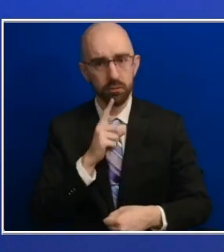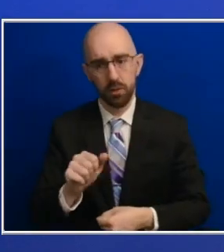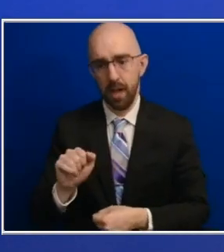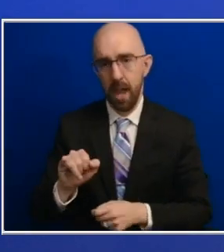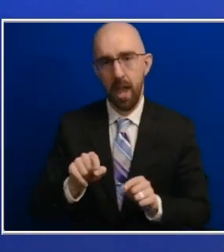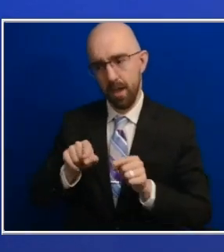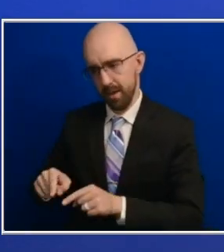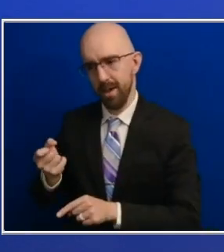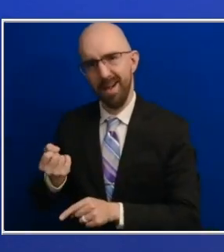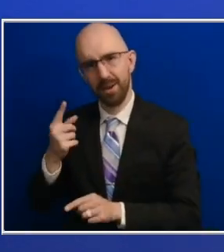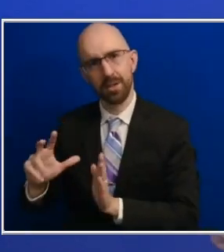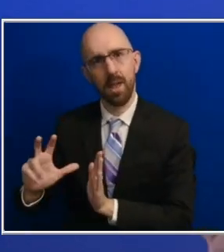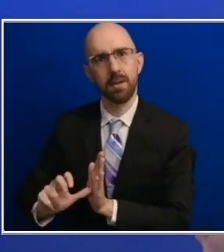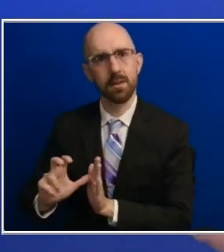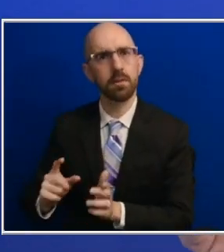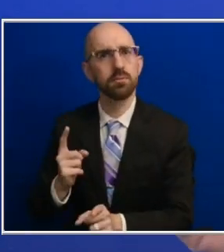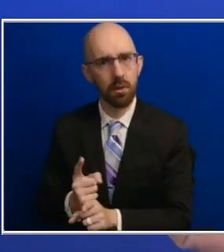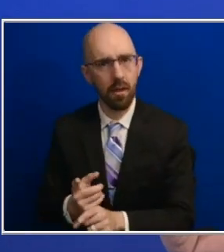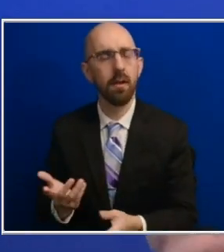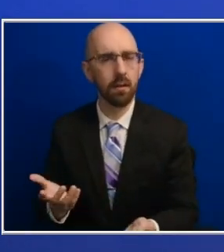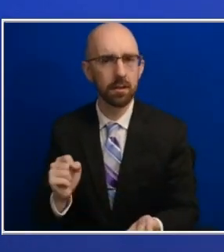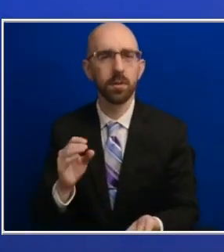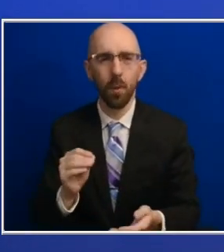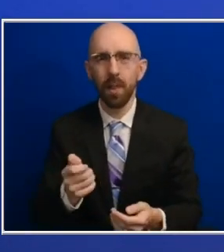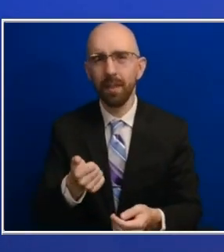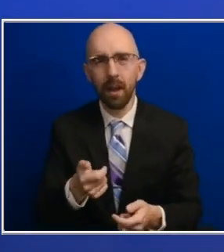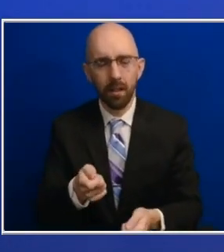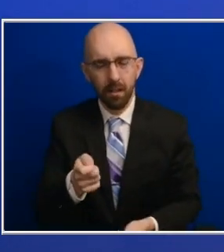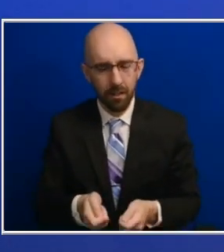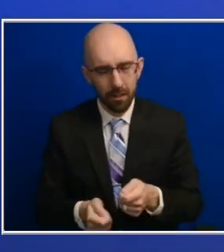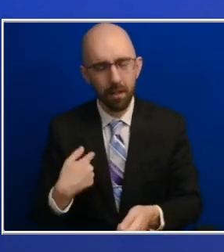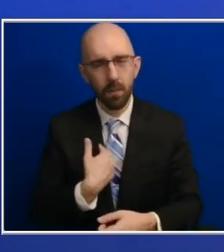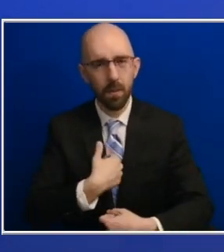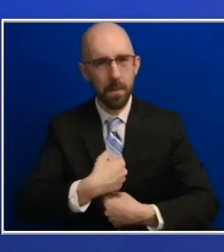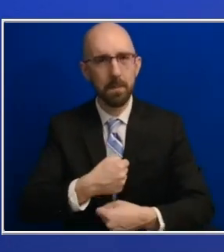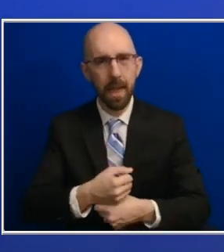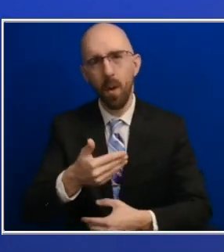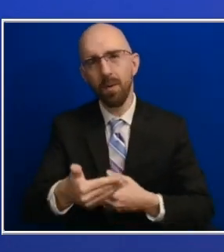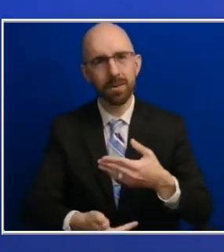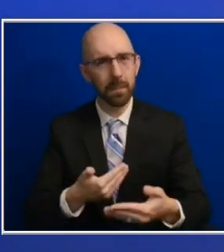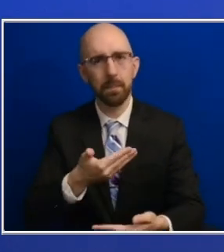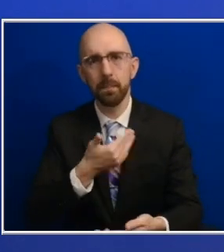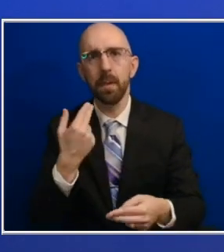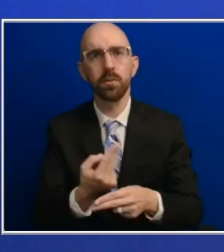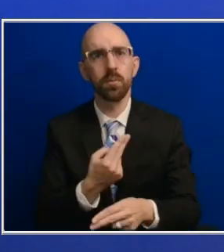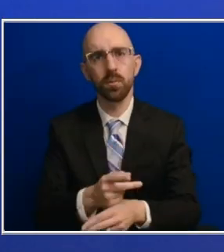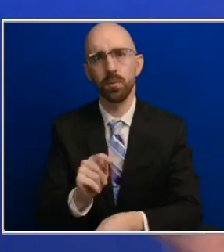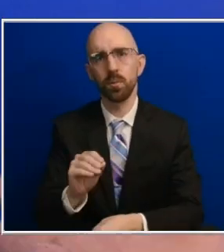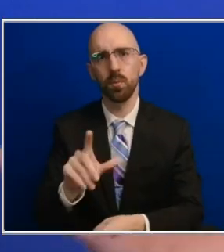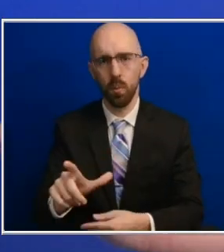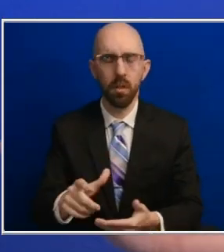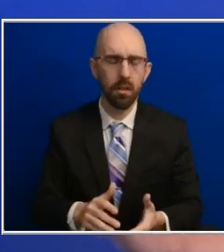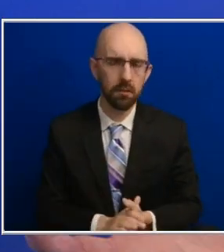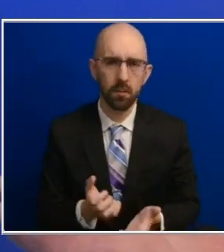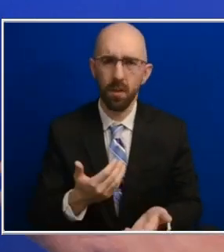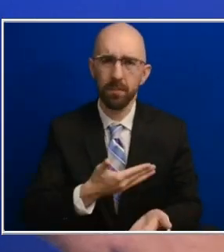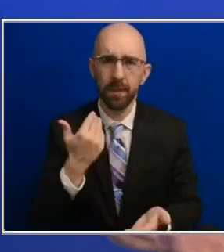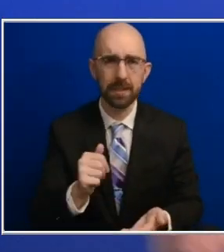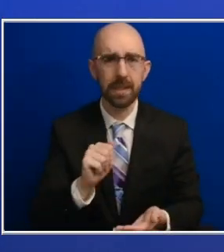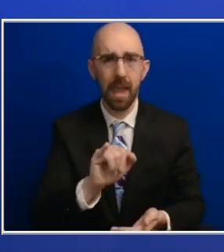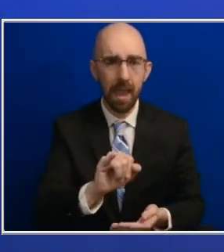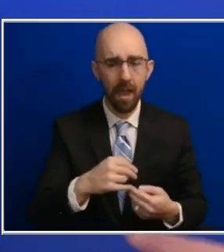So these are all little kind of tweaks that we make over time to really best use the tool. We want the best AI-human